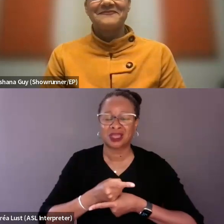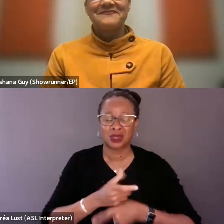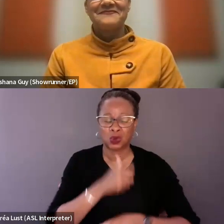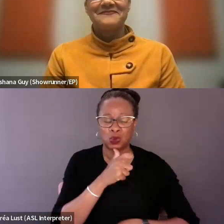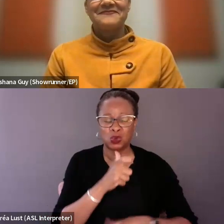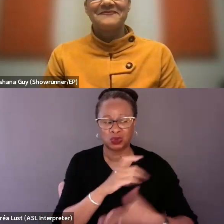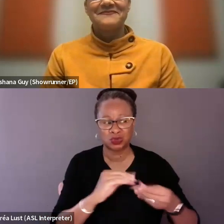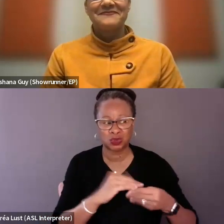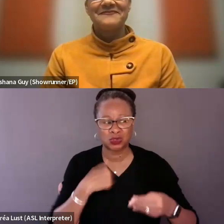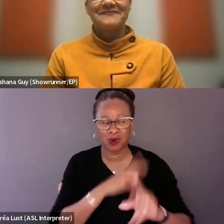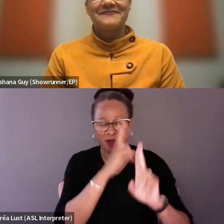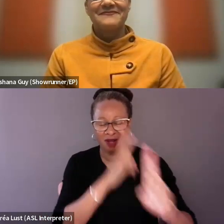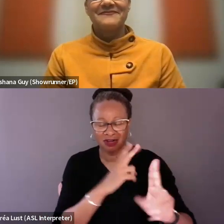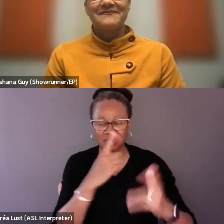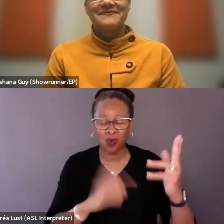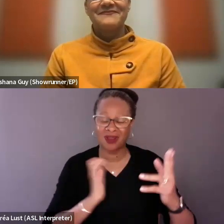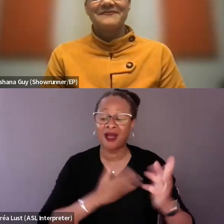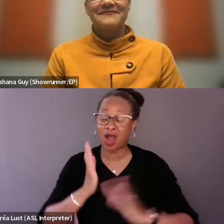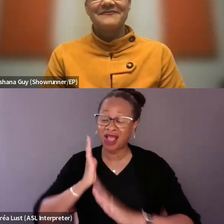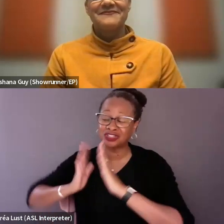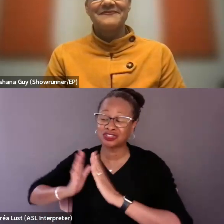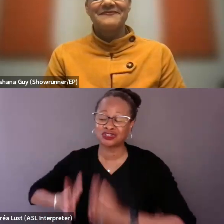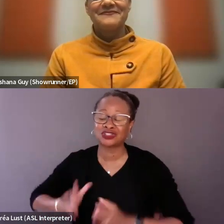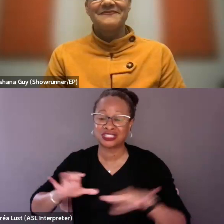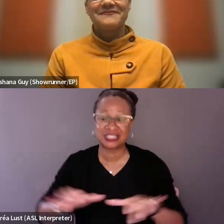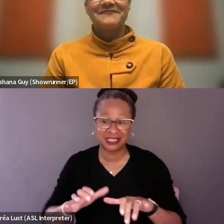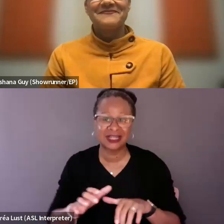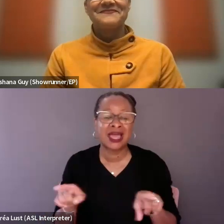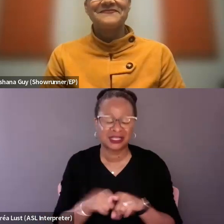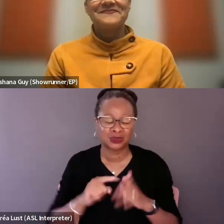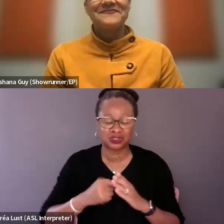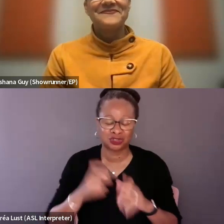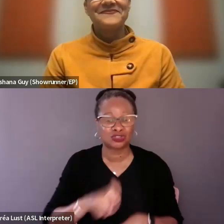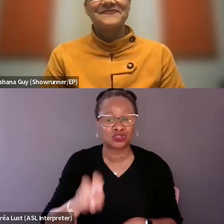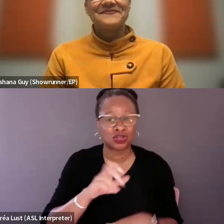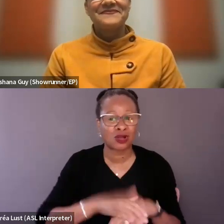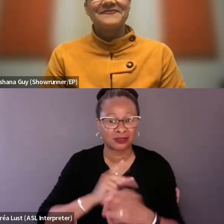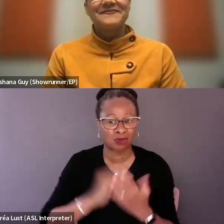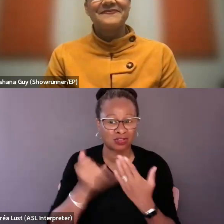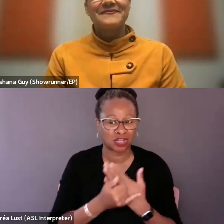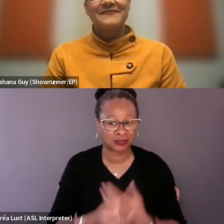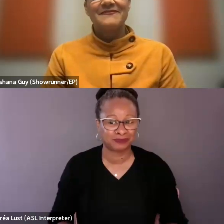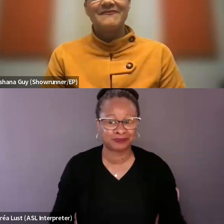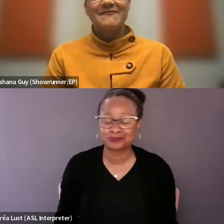were trying to honor and what our ancestors bore as we began this journey. Mm-hmm. Given that